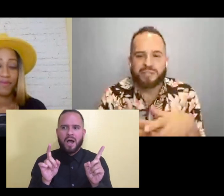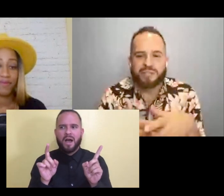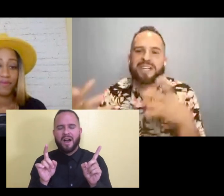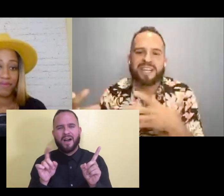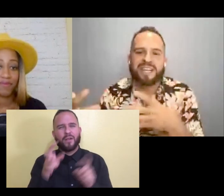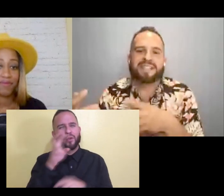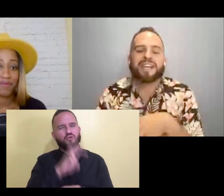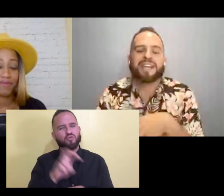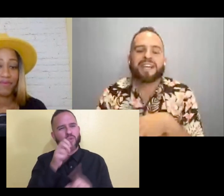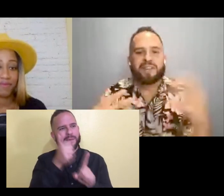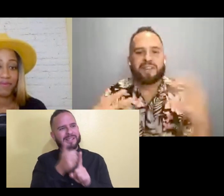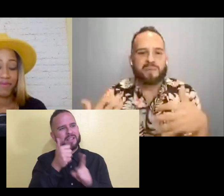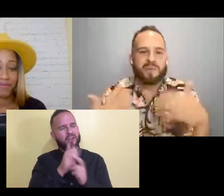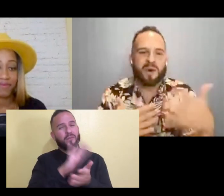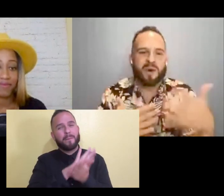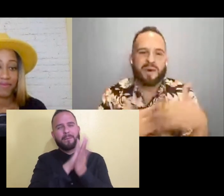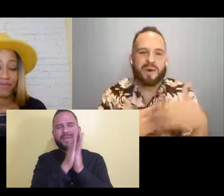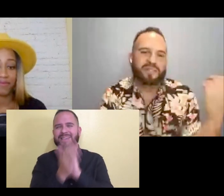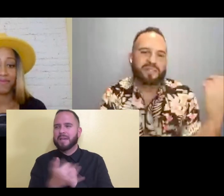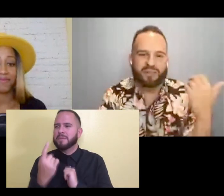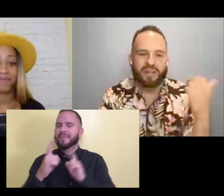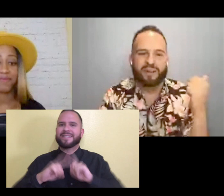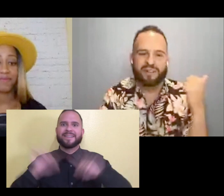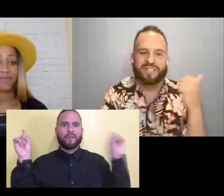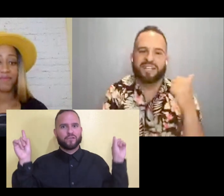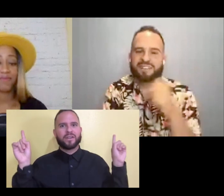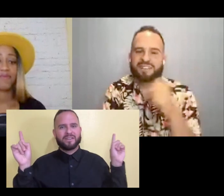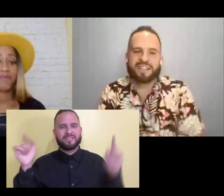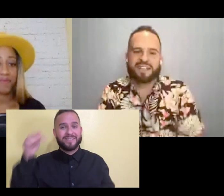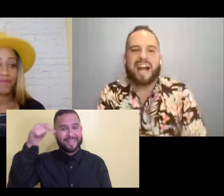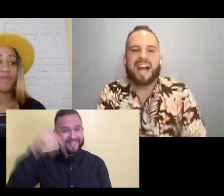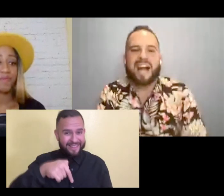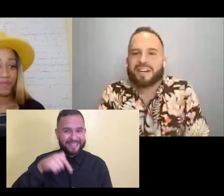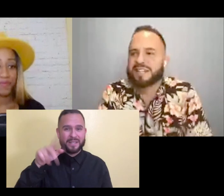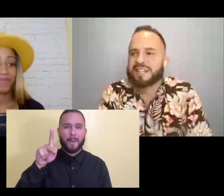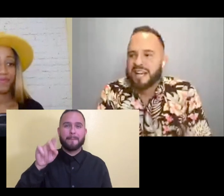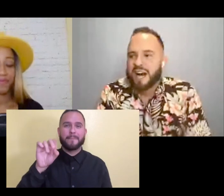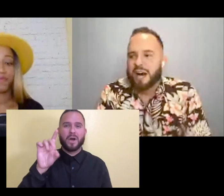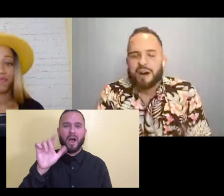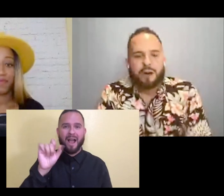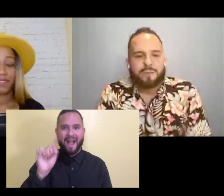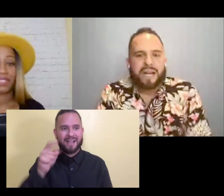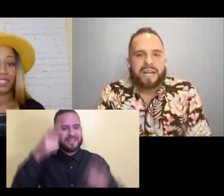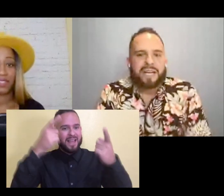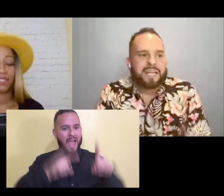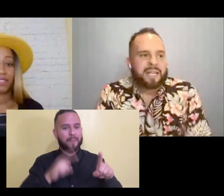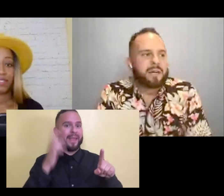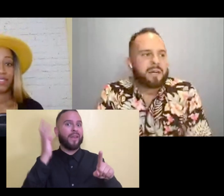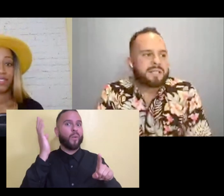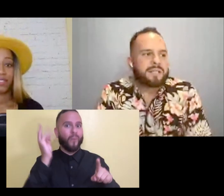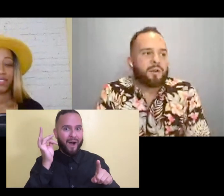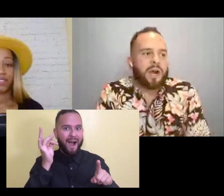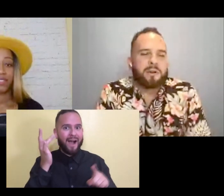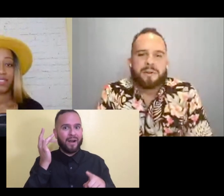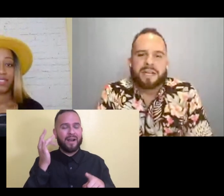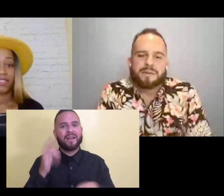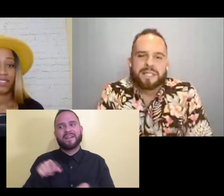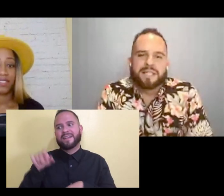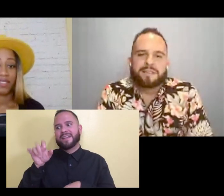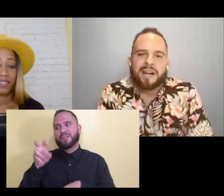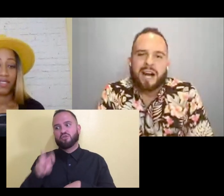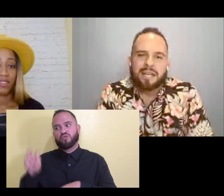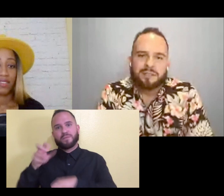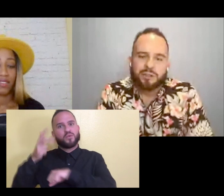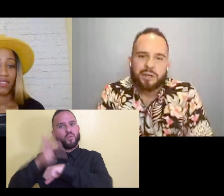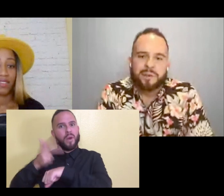fruition because of that trip in Guatemala 2 years ago, or a year and a half ago. And it was just incredible because it was a